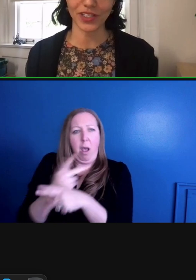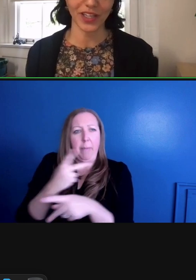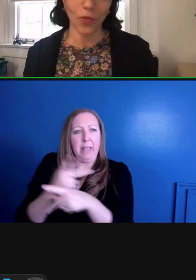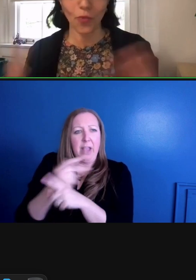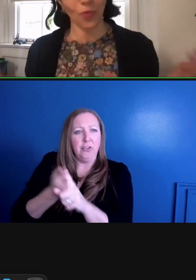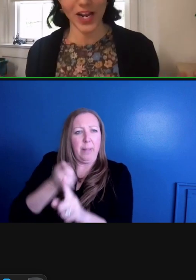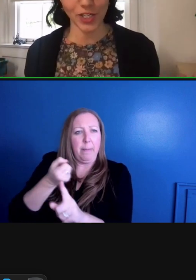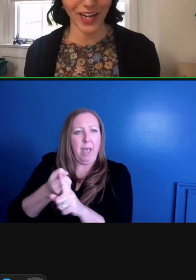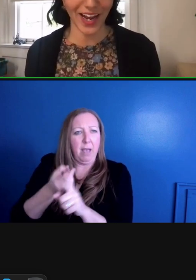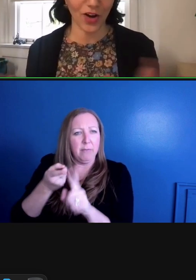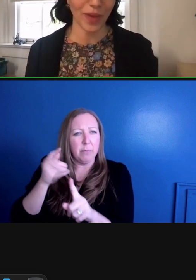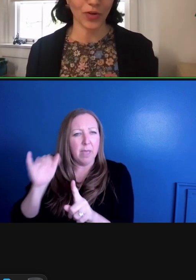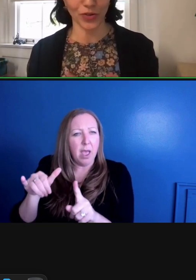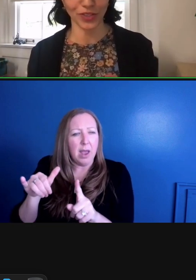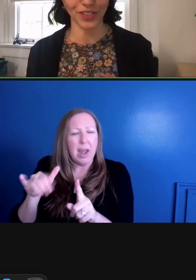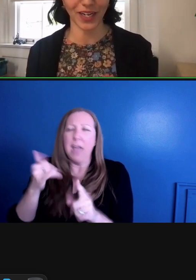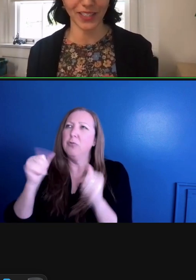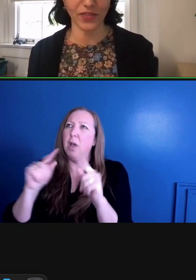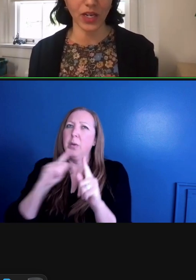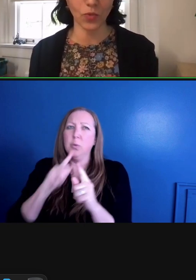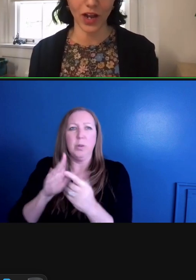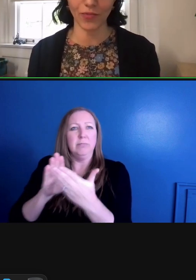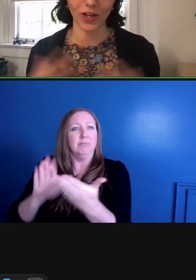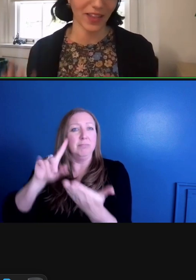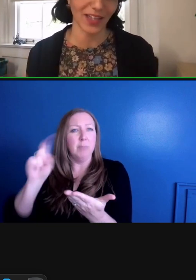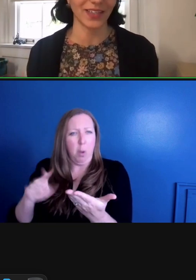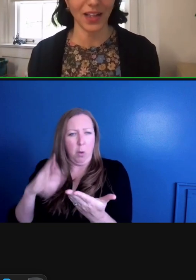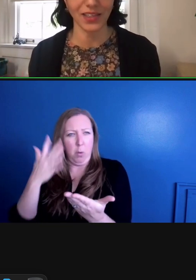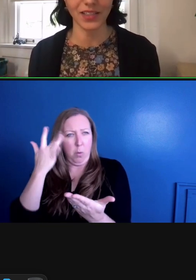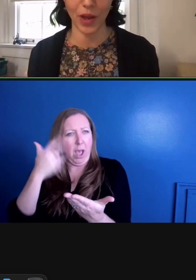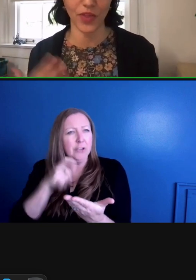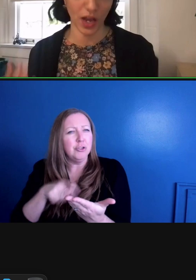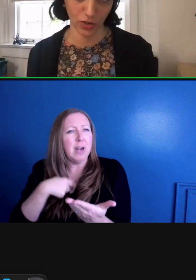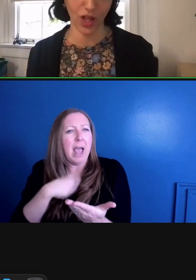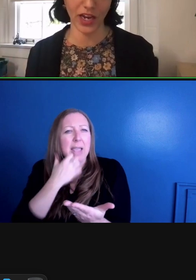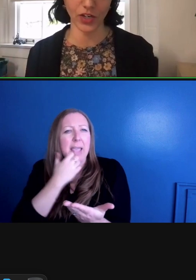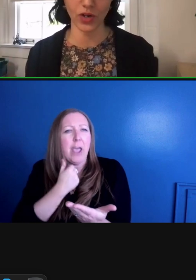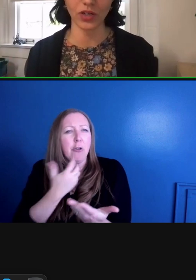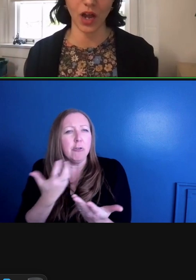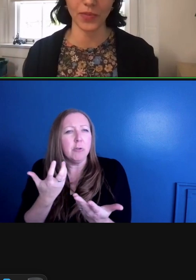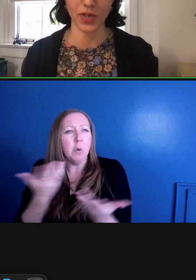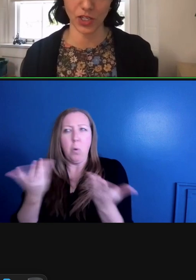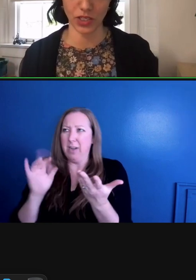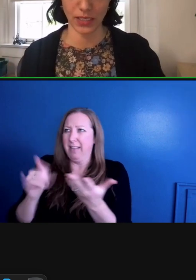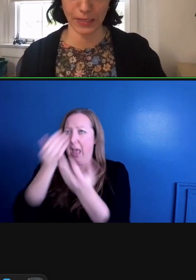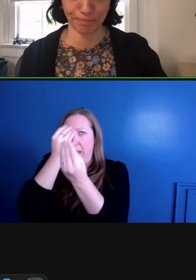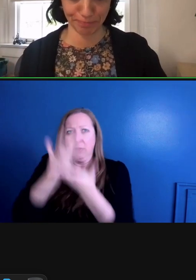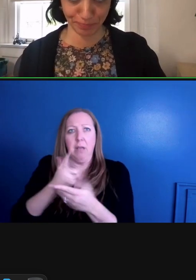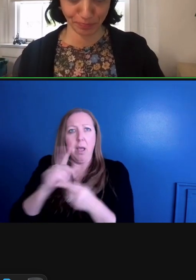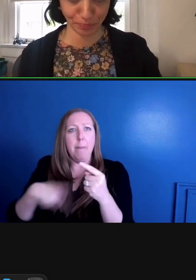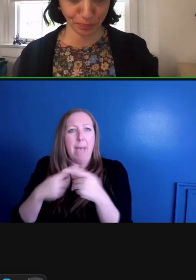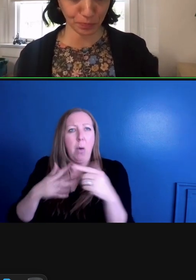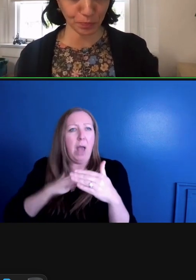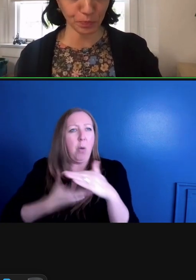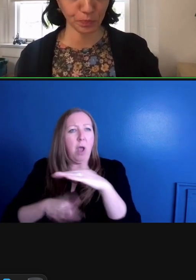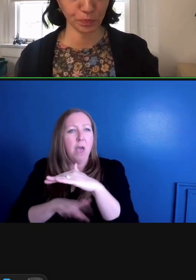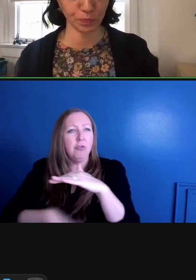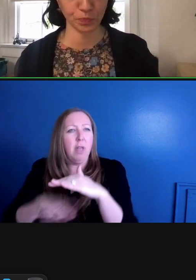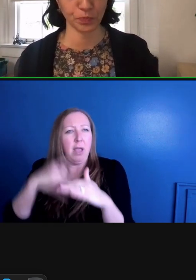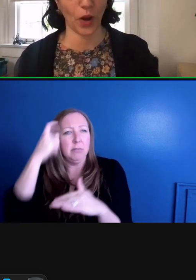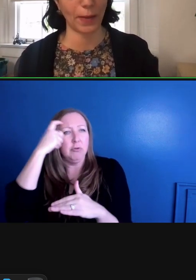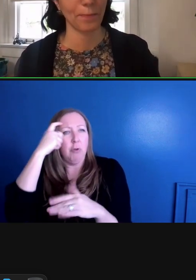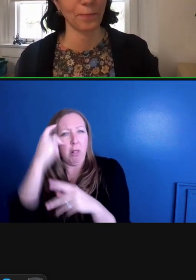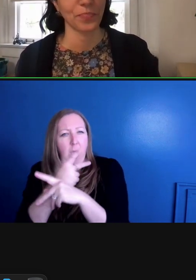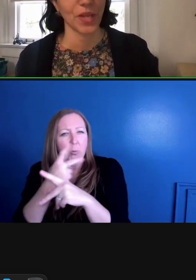the question, like, why should I care about neural selectivity? What can this tell us about the underlying neural computations?